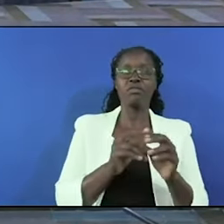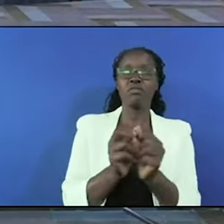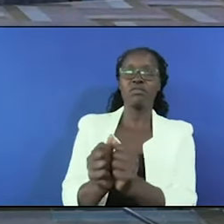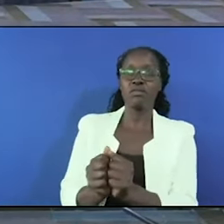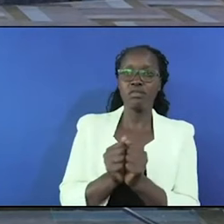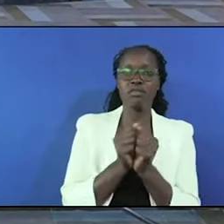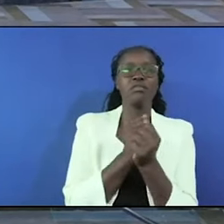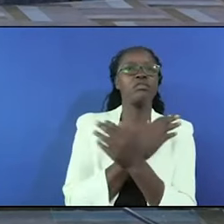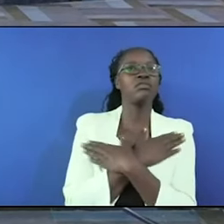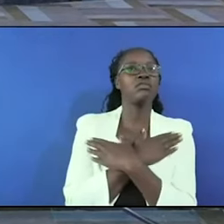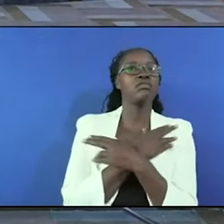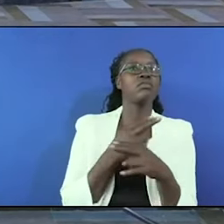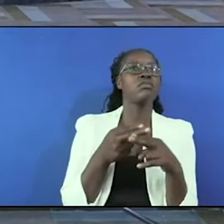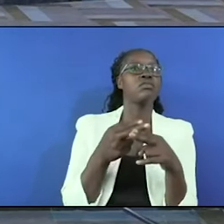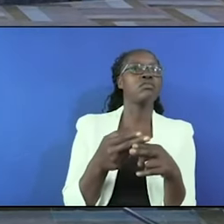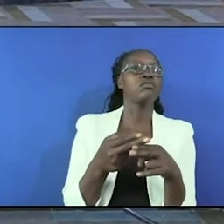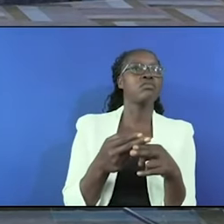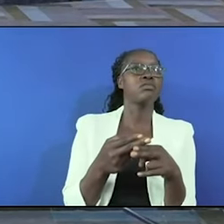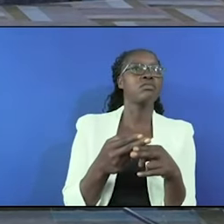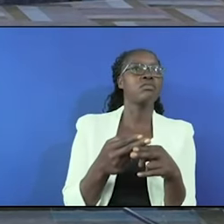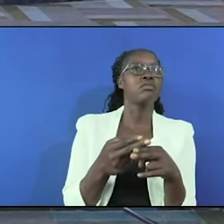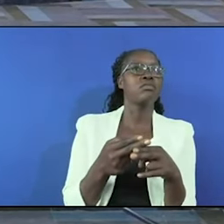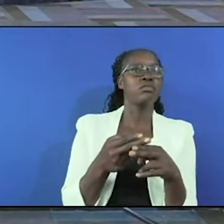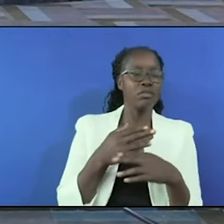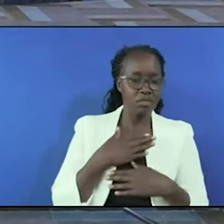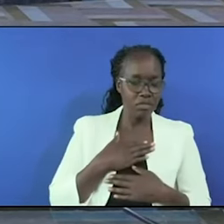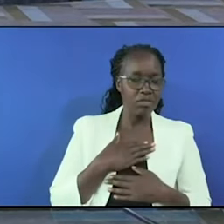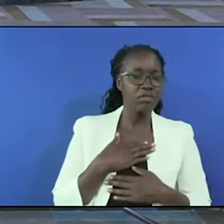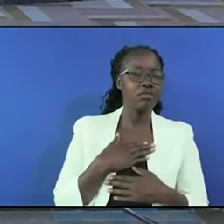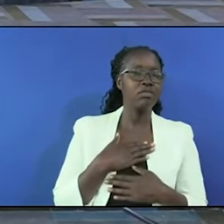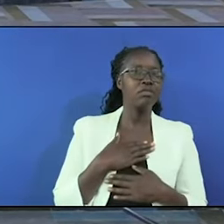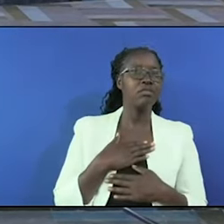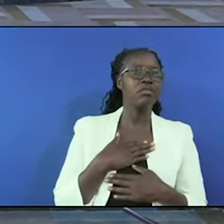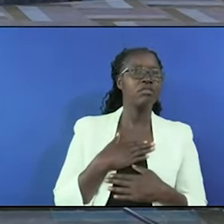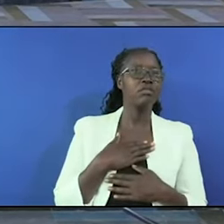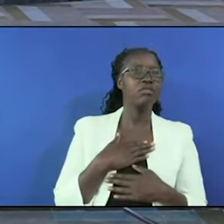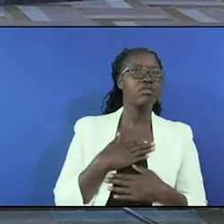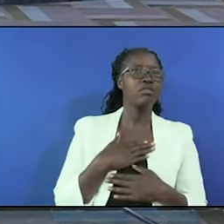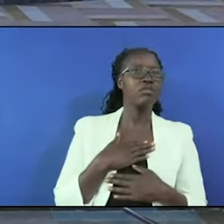friend by the name of His Excellency